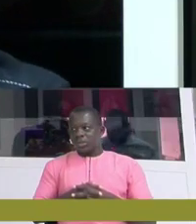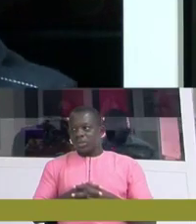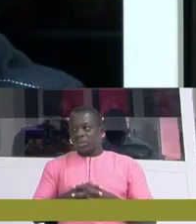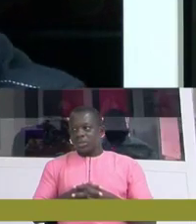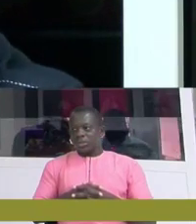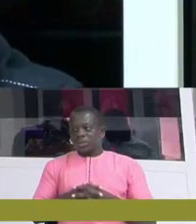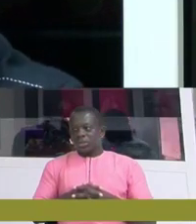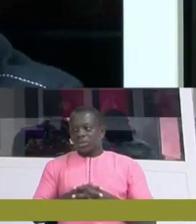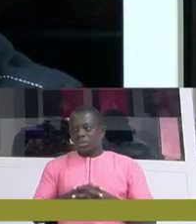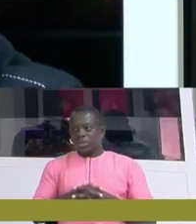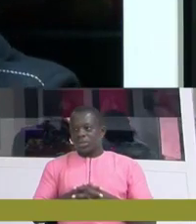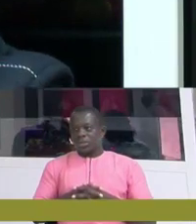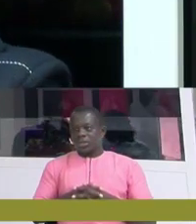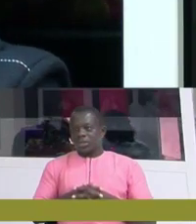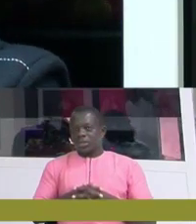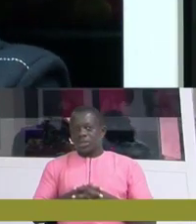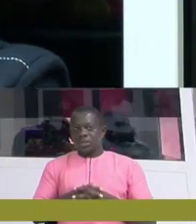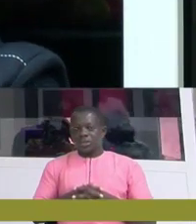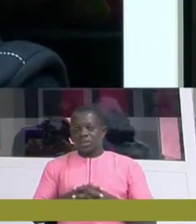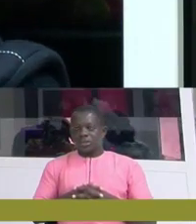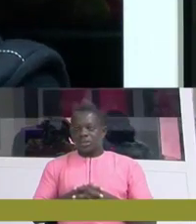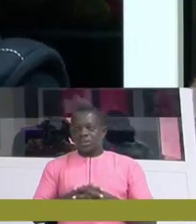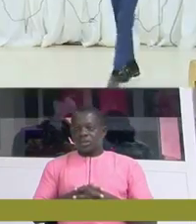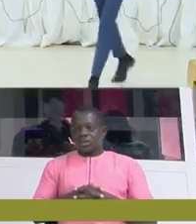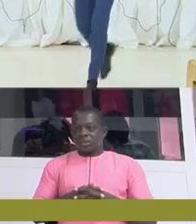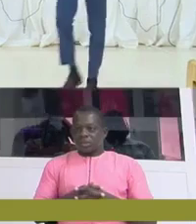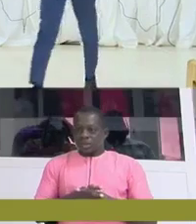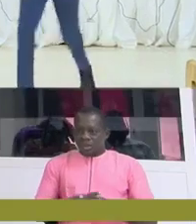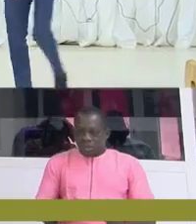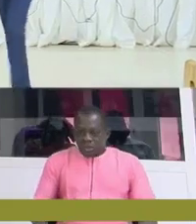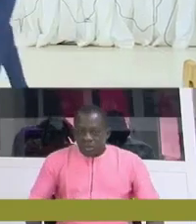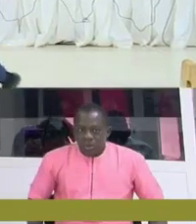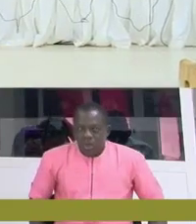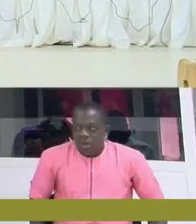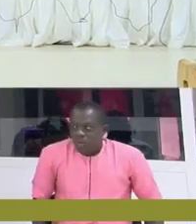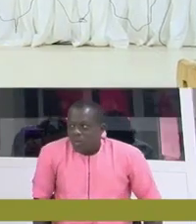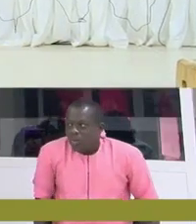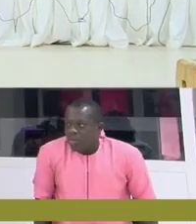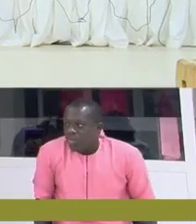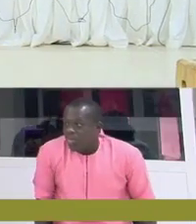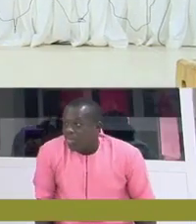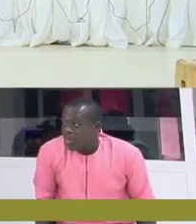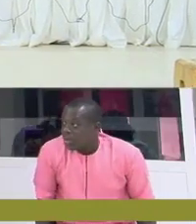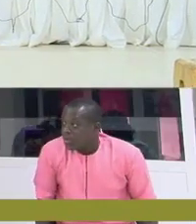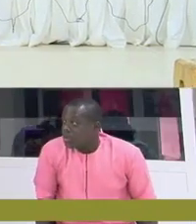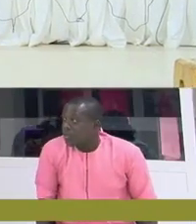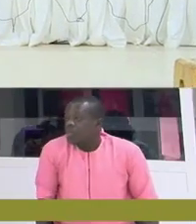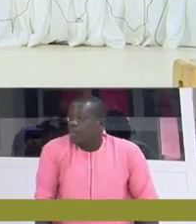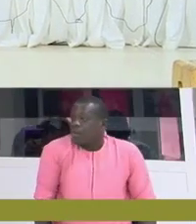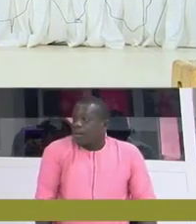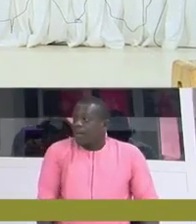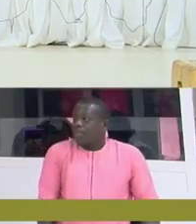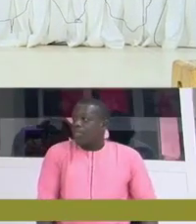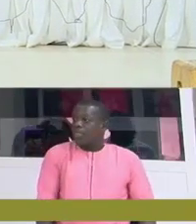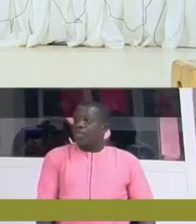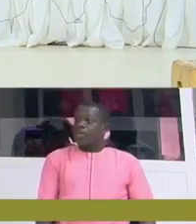Come in the middle here. Hold a second. Can you bring your microphone to him? But your microphone or not here?